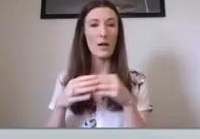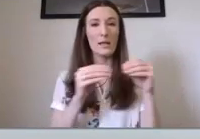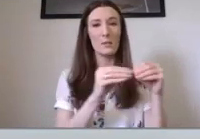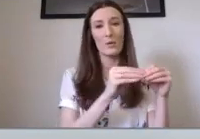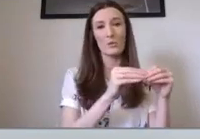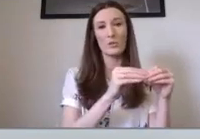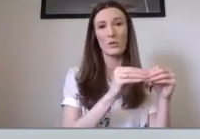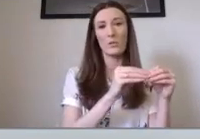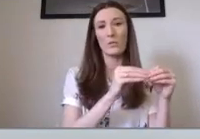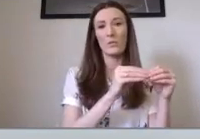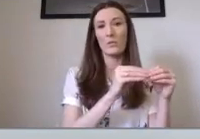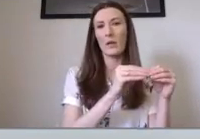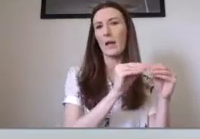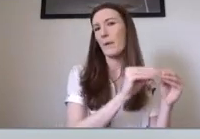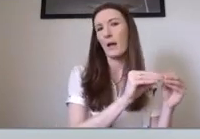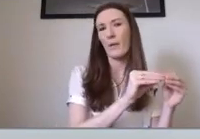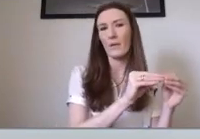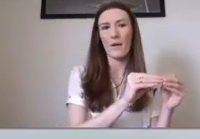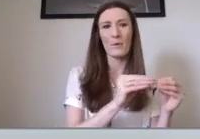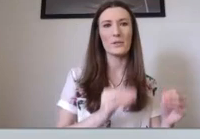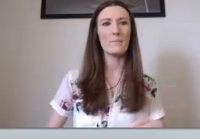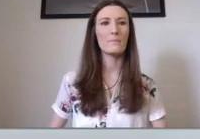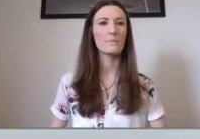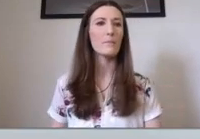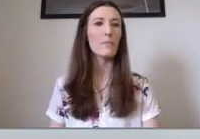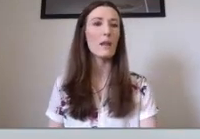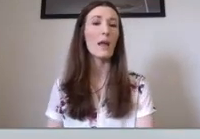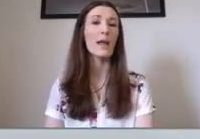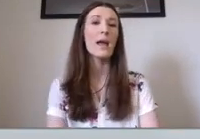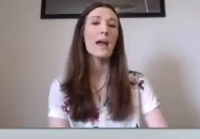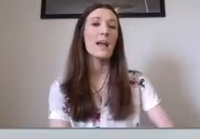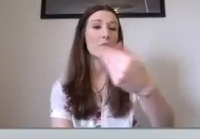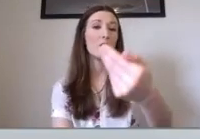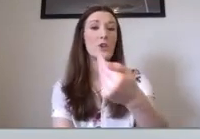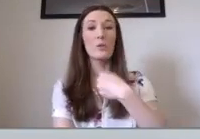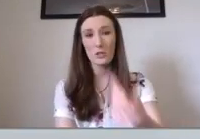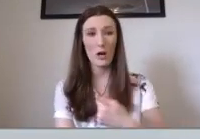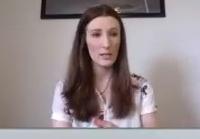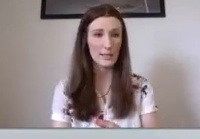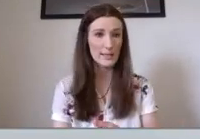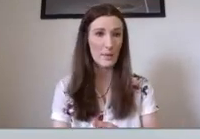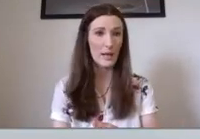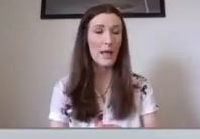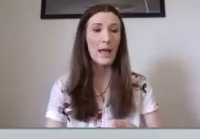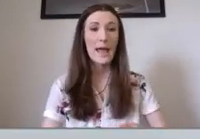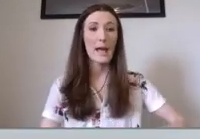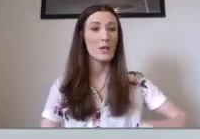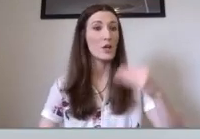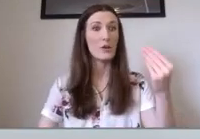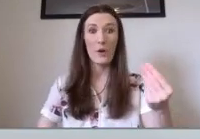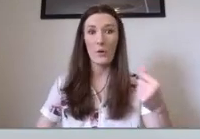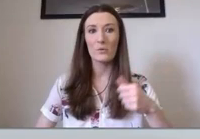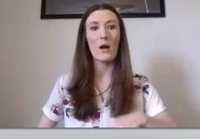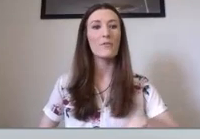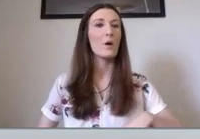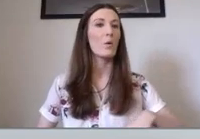you as opposed to it being about the deaf person. Okay, if you are talking to somebody and